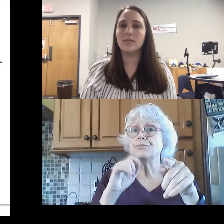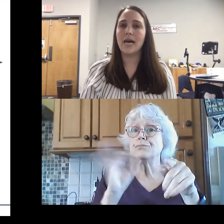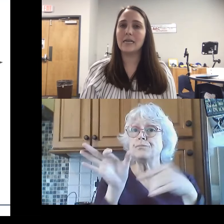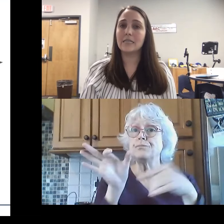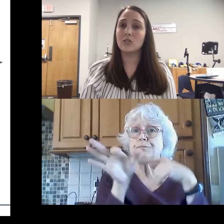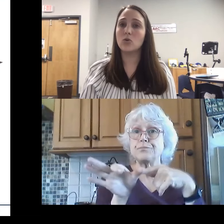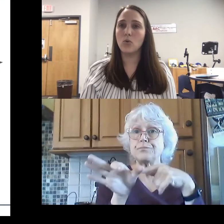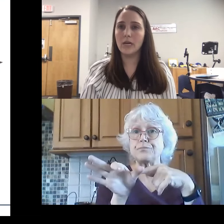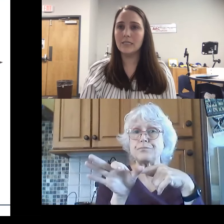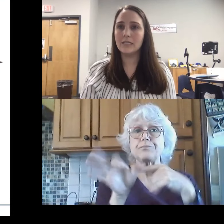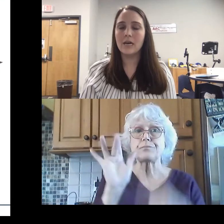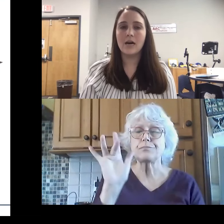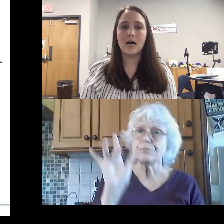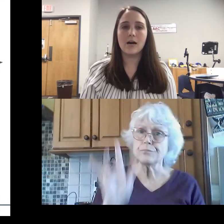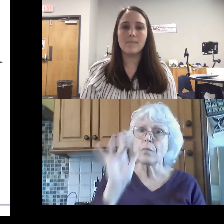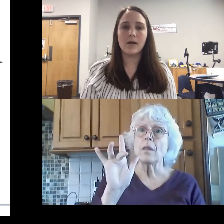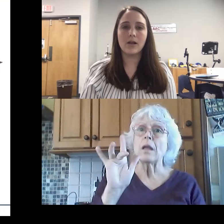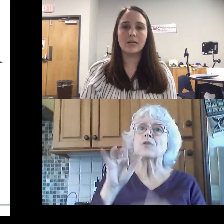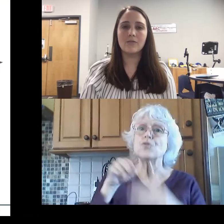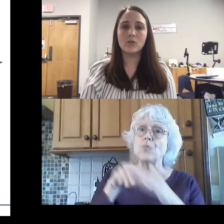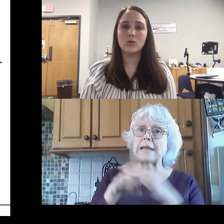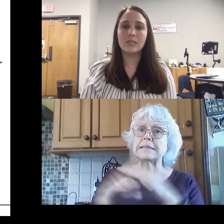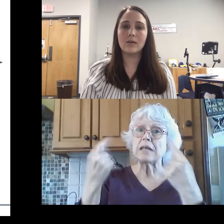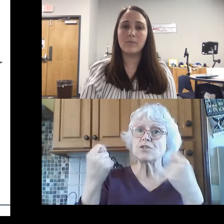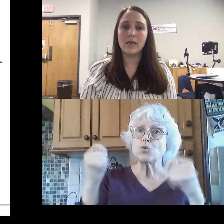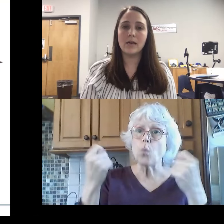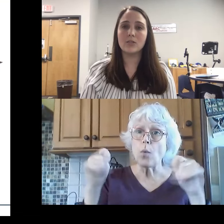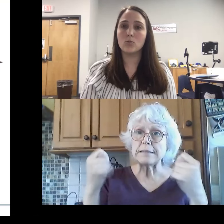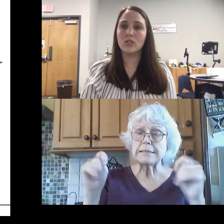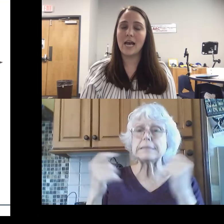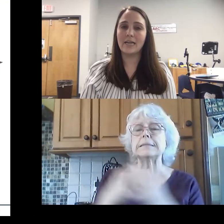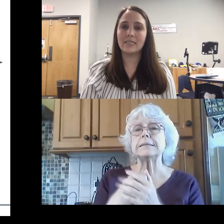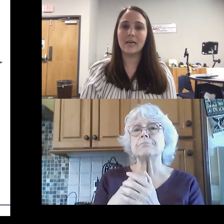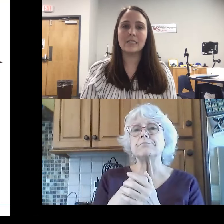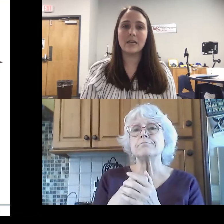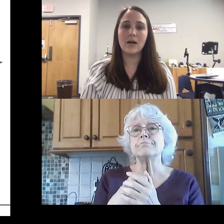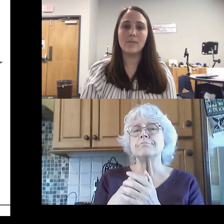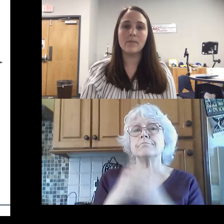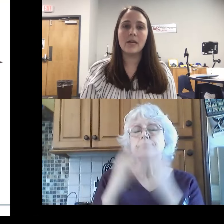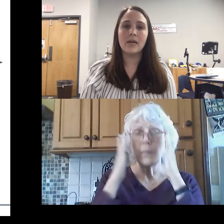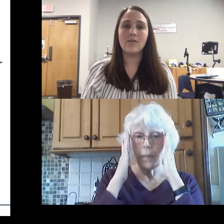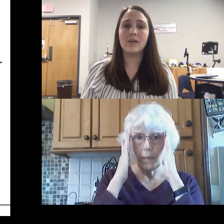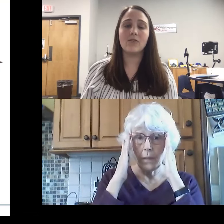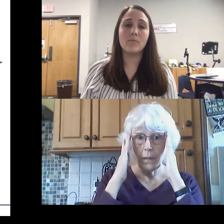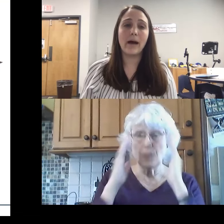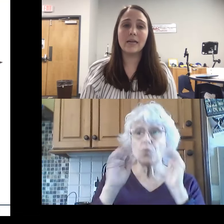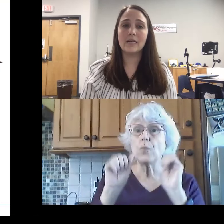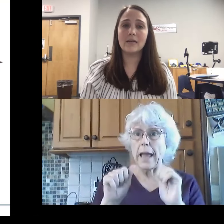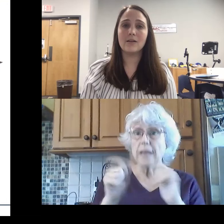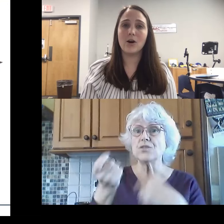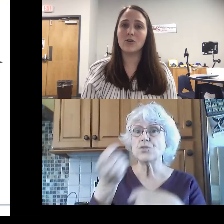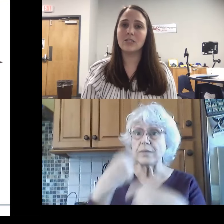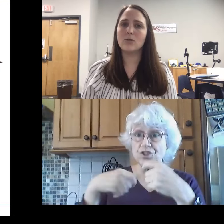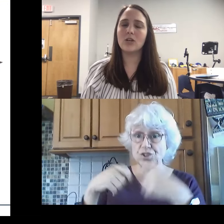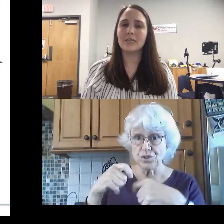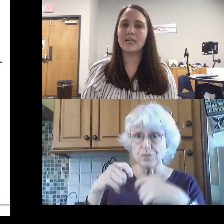to access toys. A lot of different toys can be switch access. Even if you buy it,